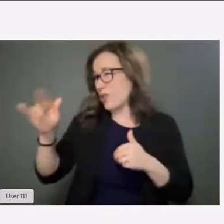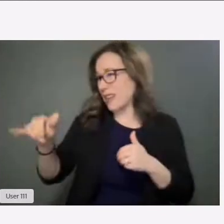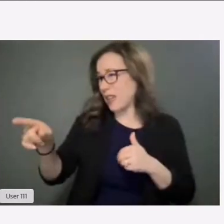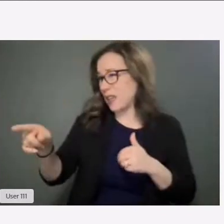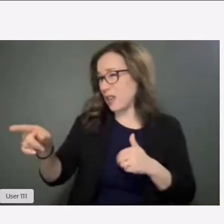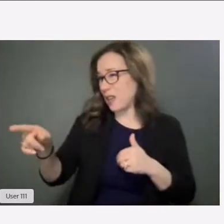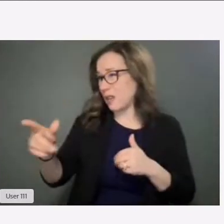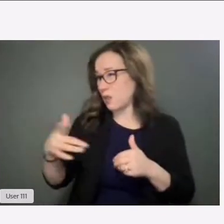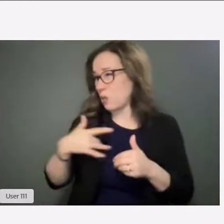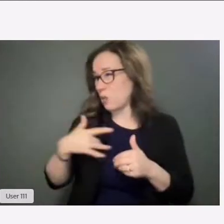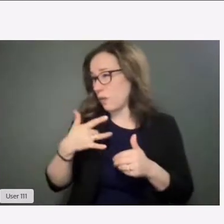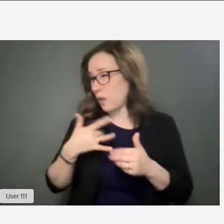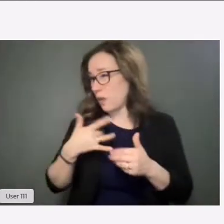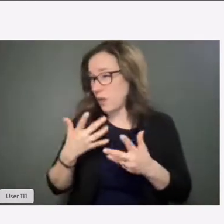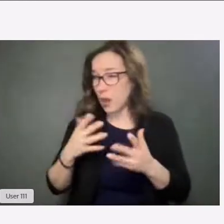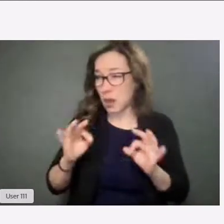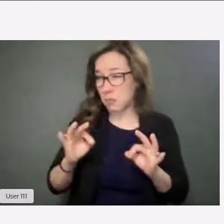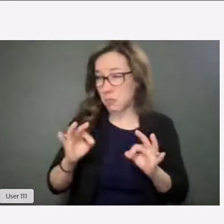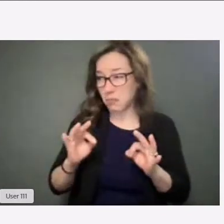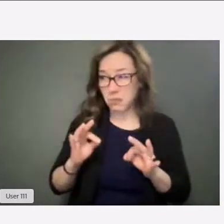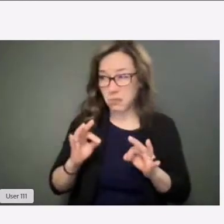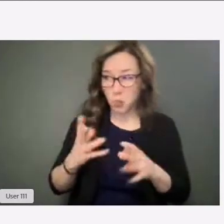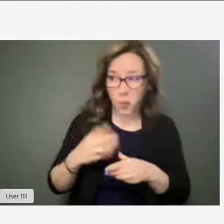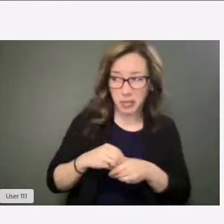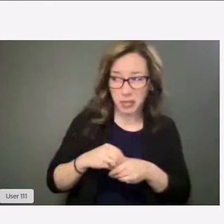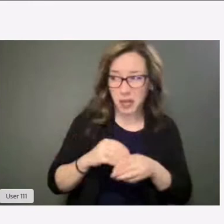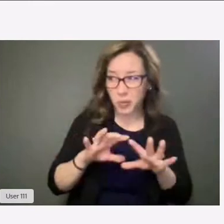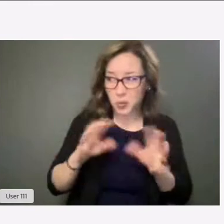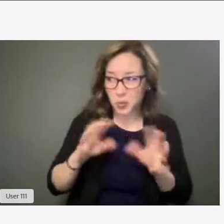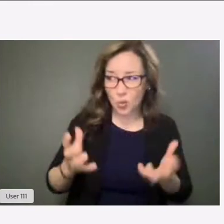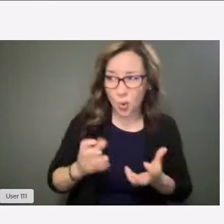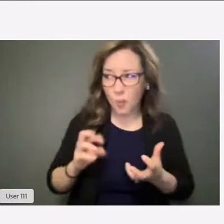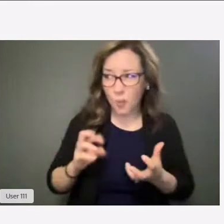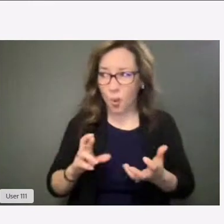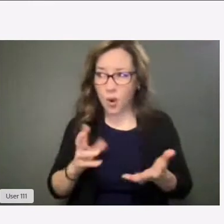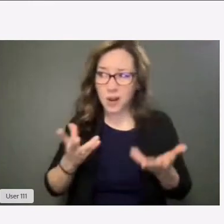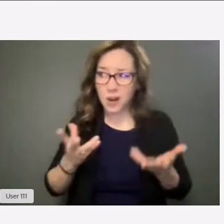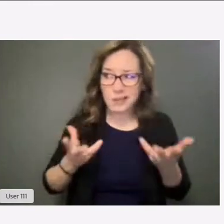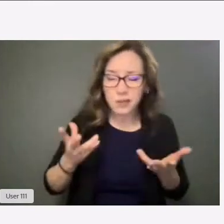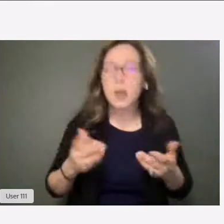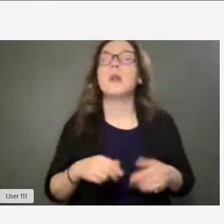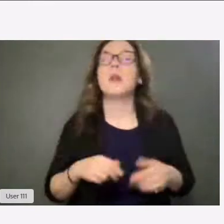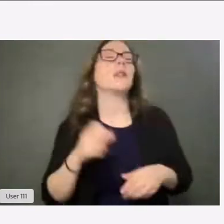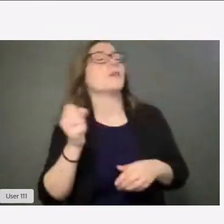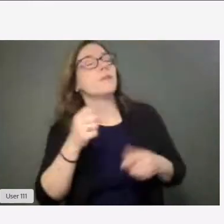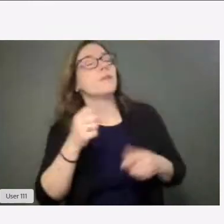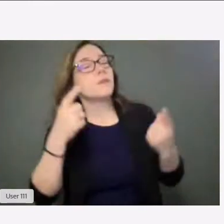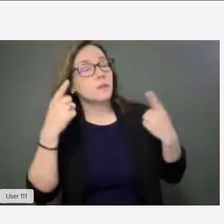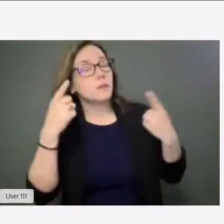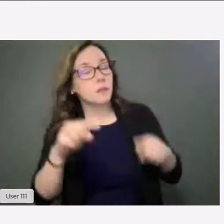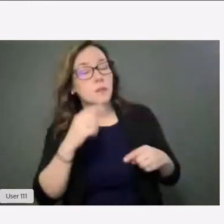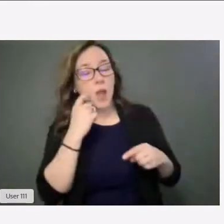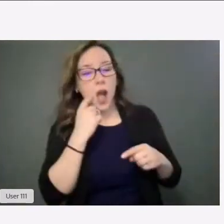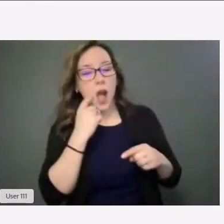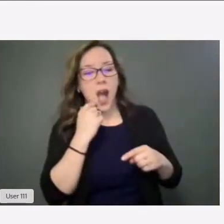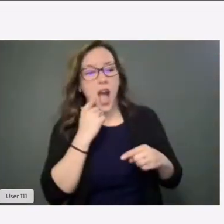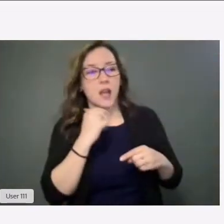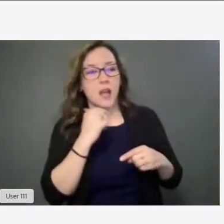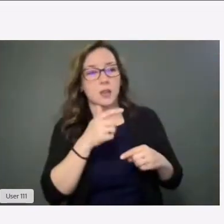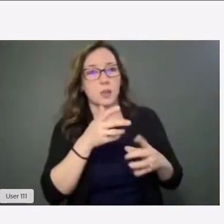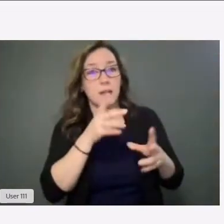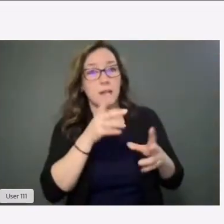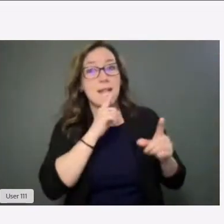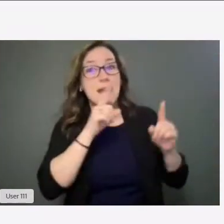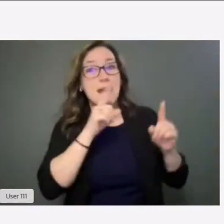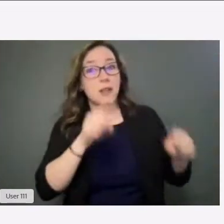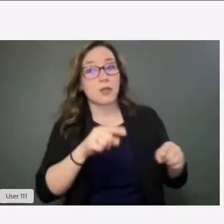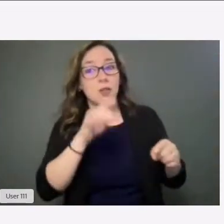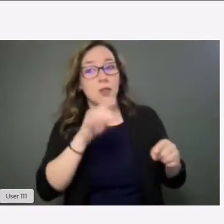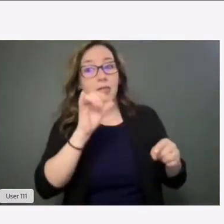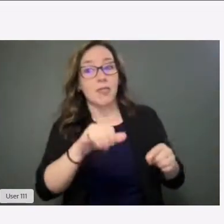balance, but please correct me if I'm wrong. No, I mean, I agree. I mean, but to strictly answer the question, yes,